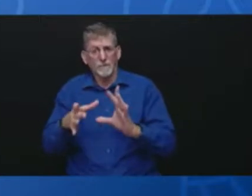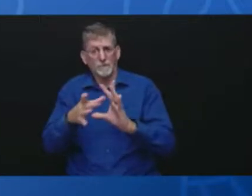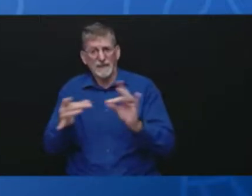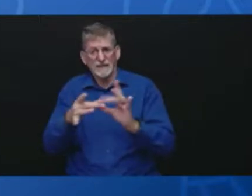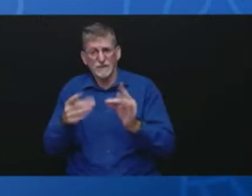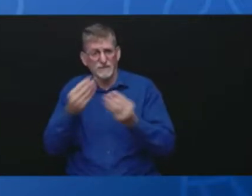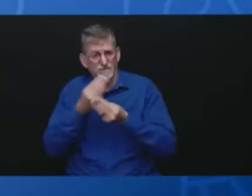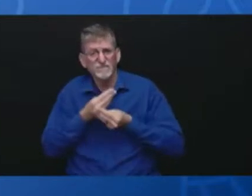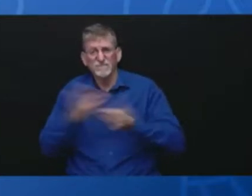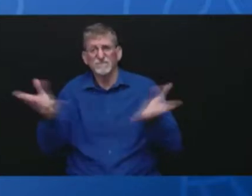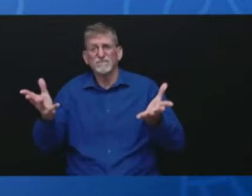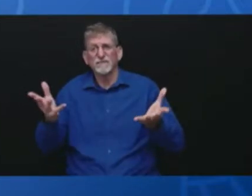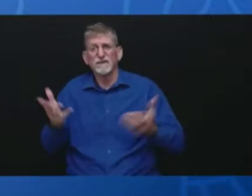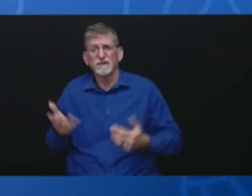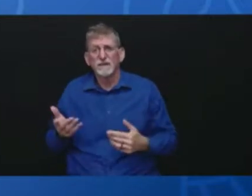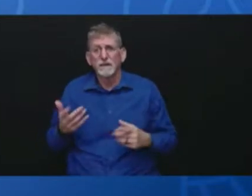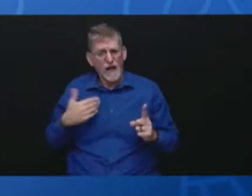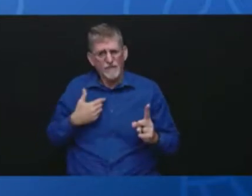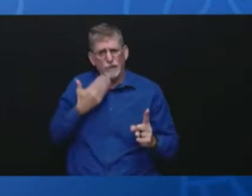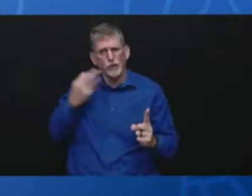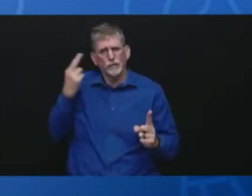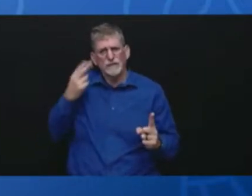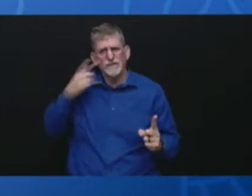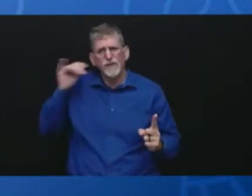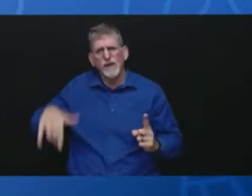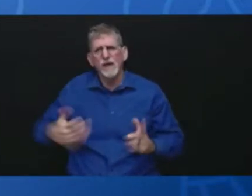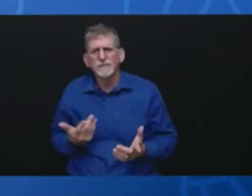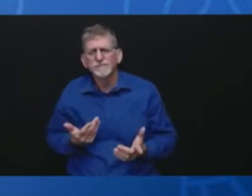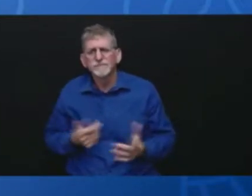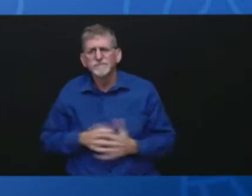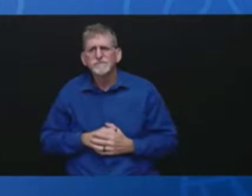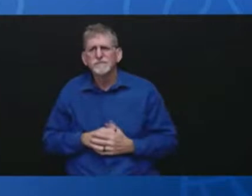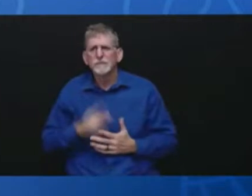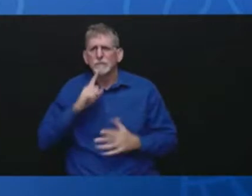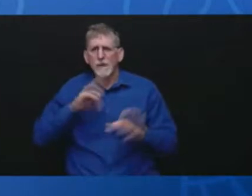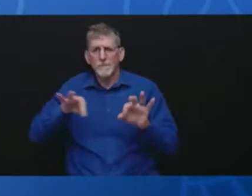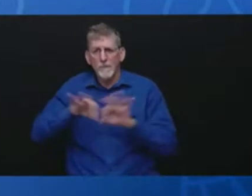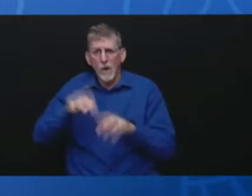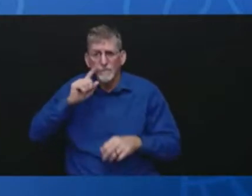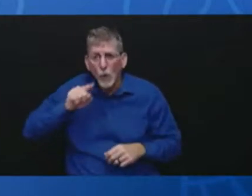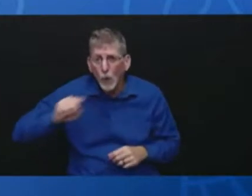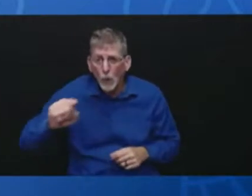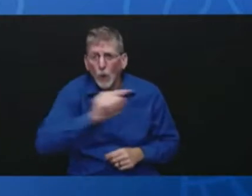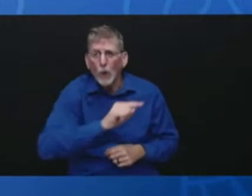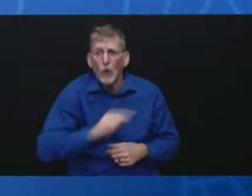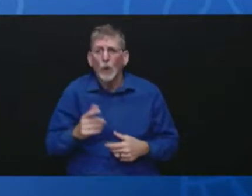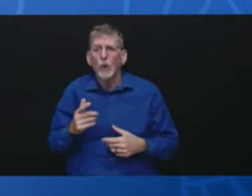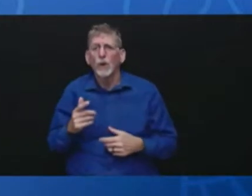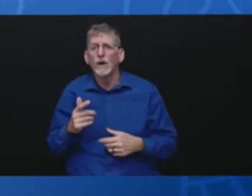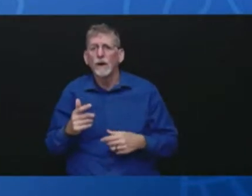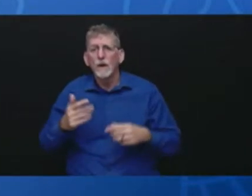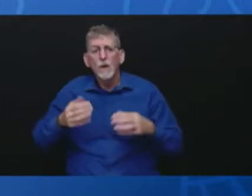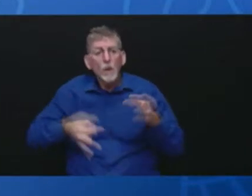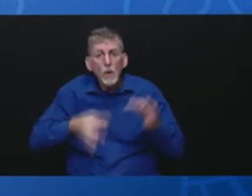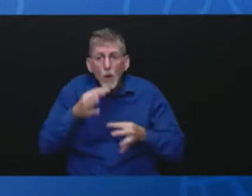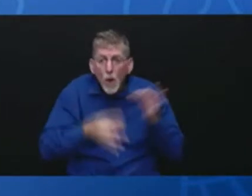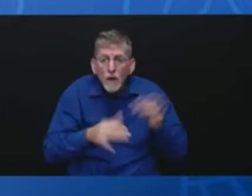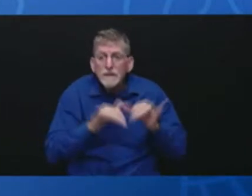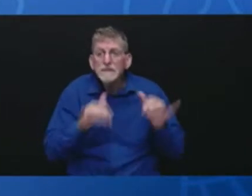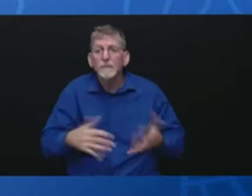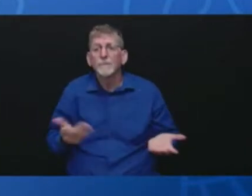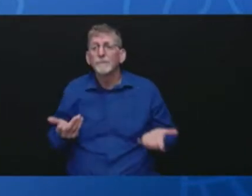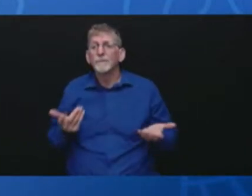message. And it's important, and especially for those when there's certainly a court argument, or if you have